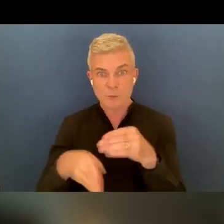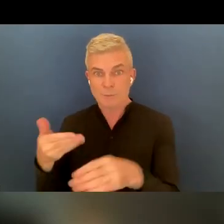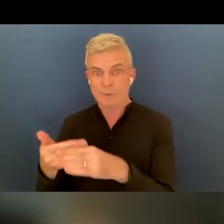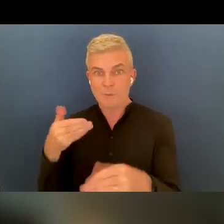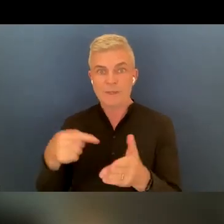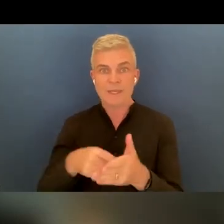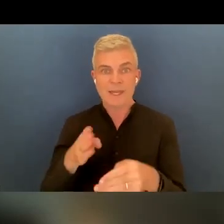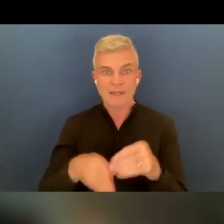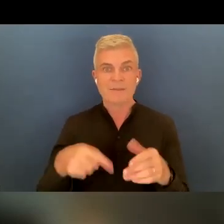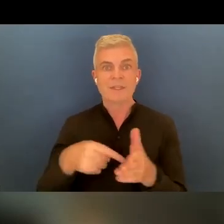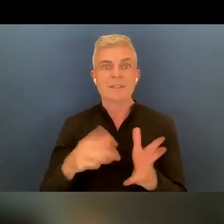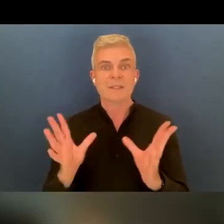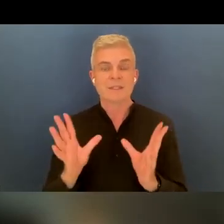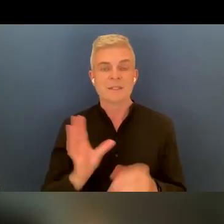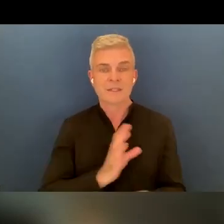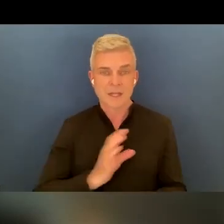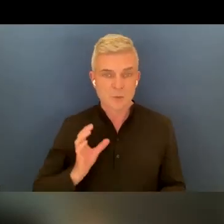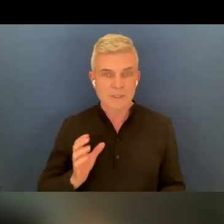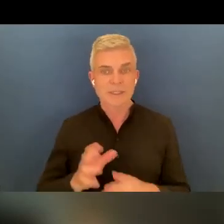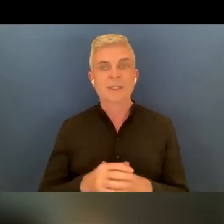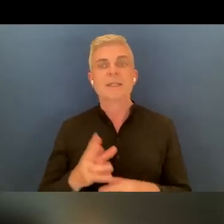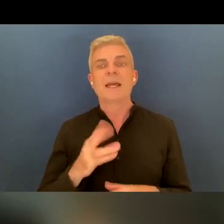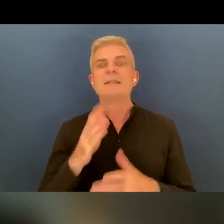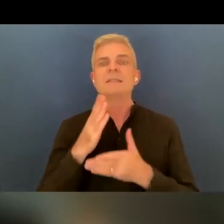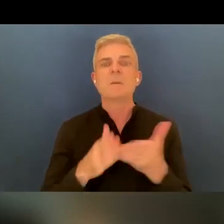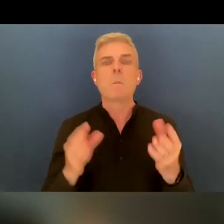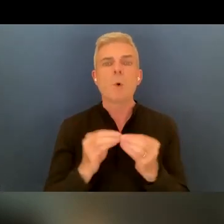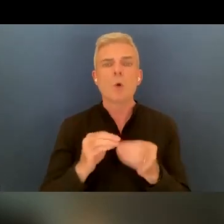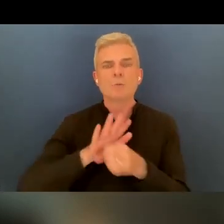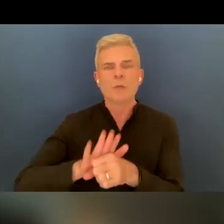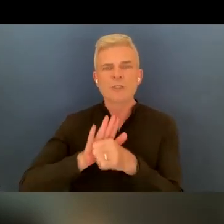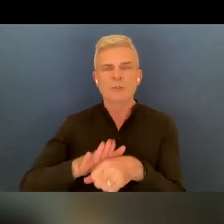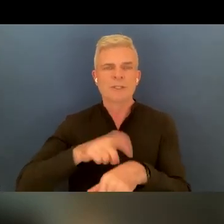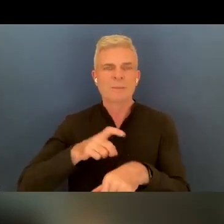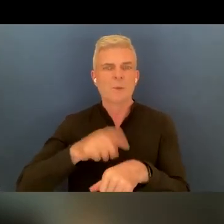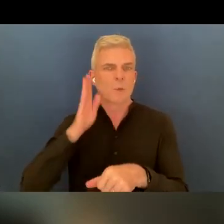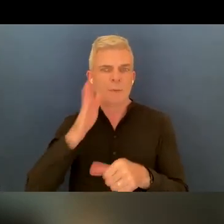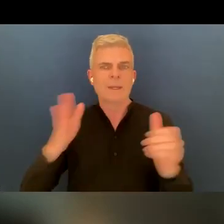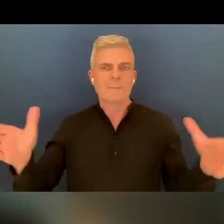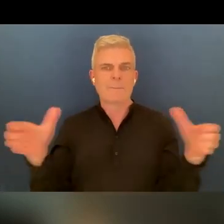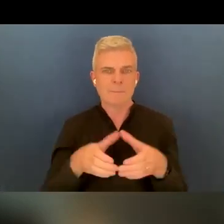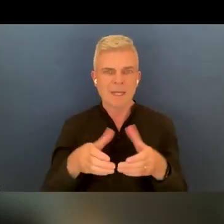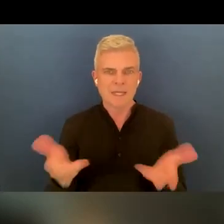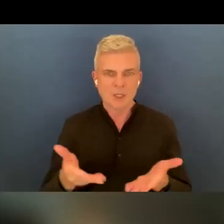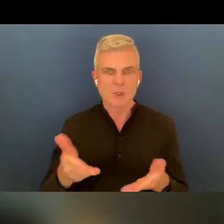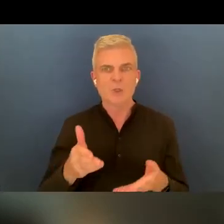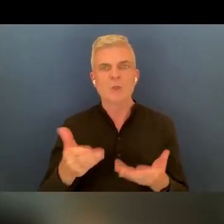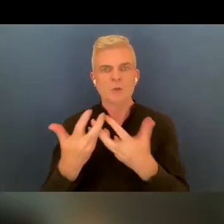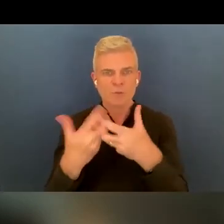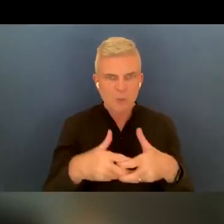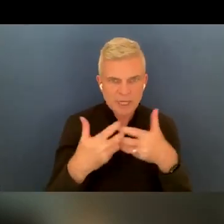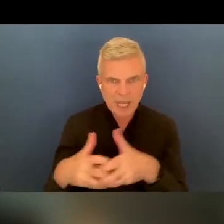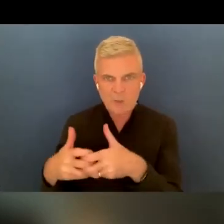mind in terms of the months that they'll be out, puts some extra pressure on the time that they will be back here working out next year fiscal year